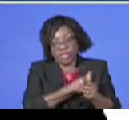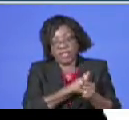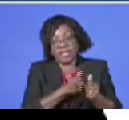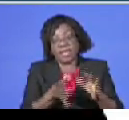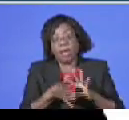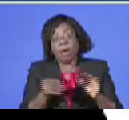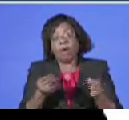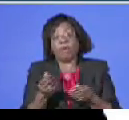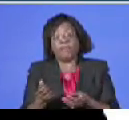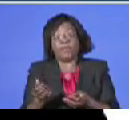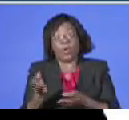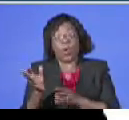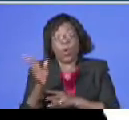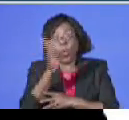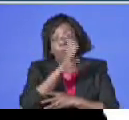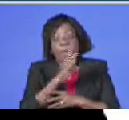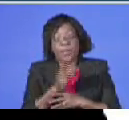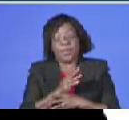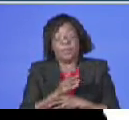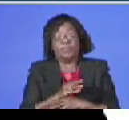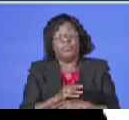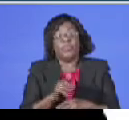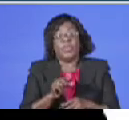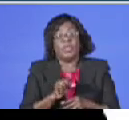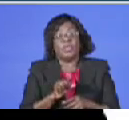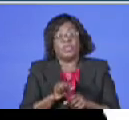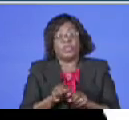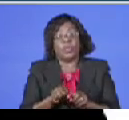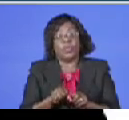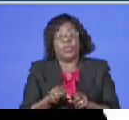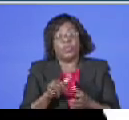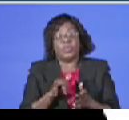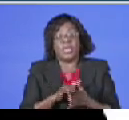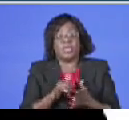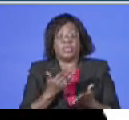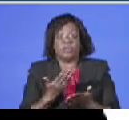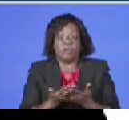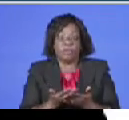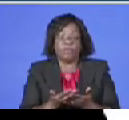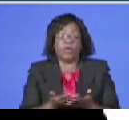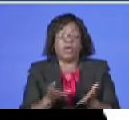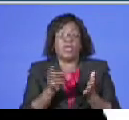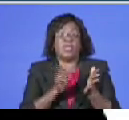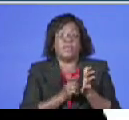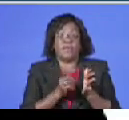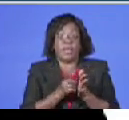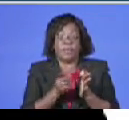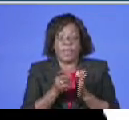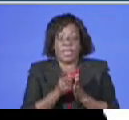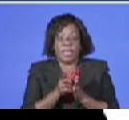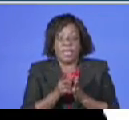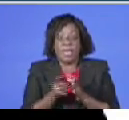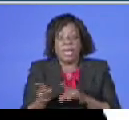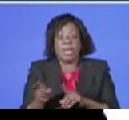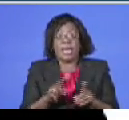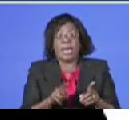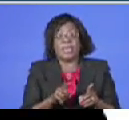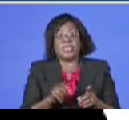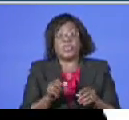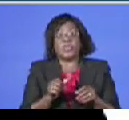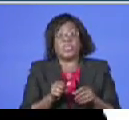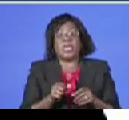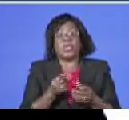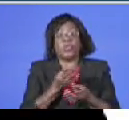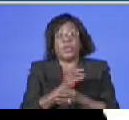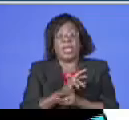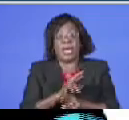surface temperatures are in good state, 28 degrees or greater, so that's favorable for development. But once we start to get those relaxing